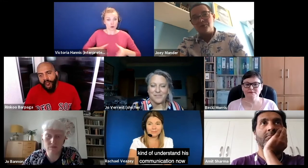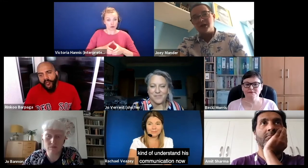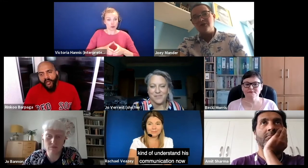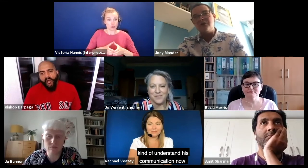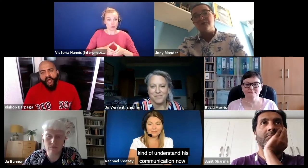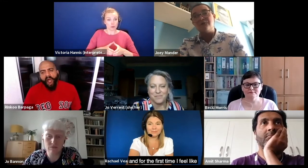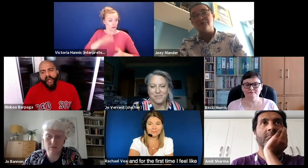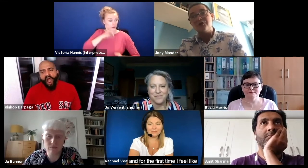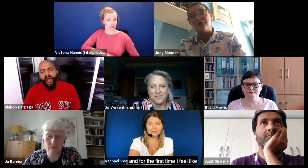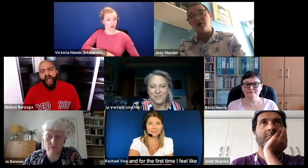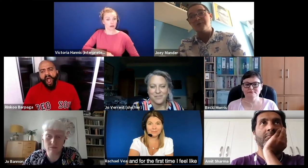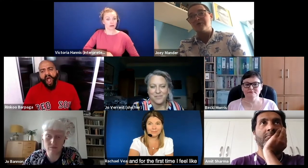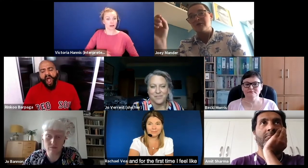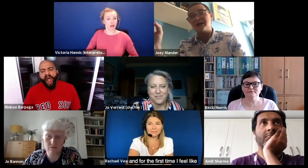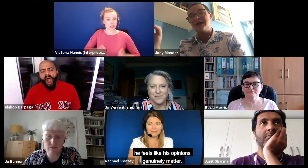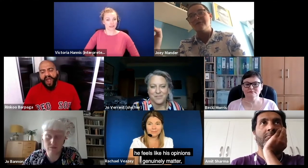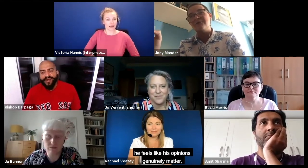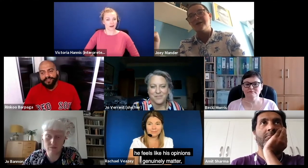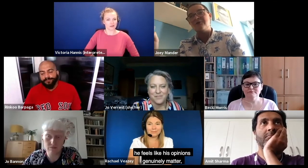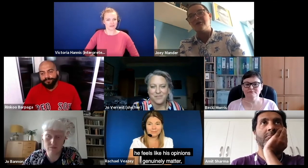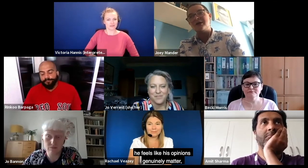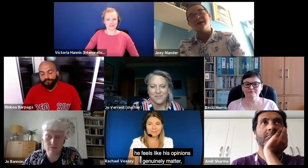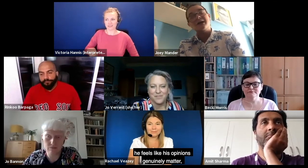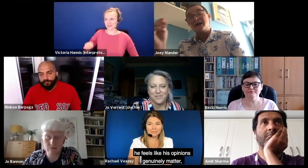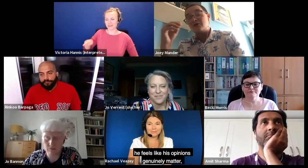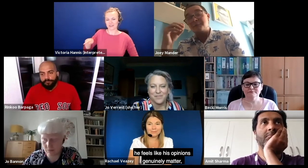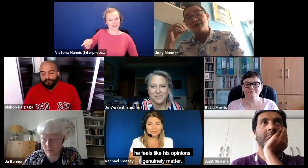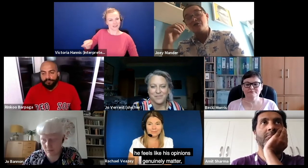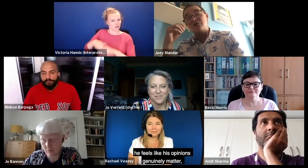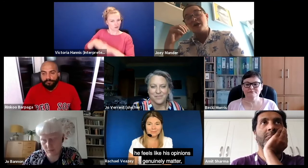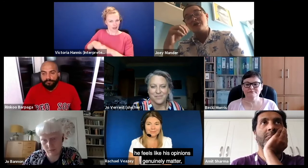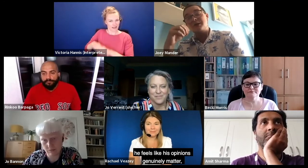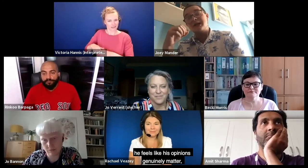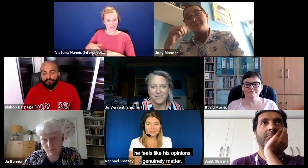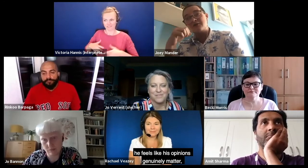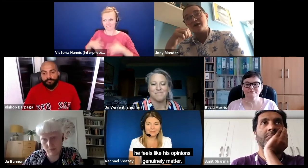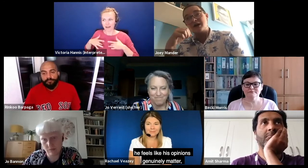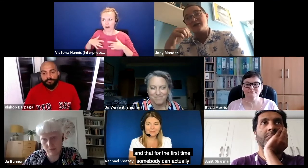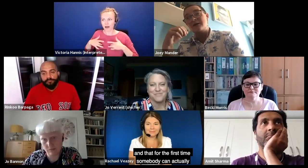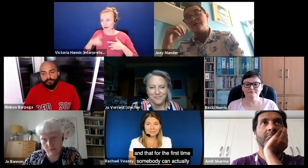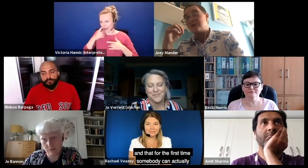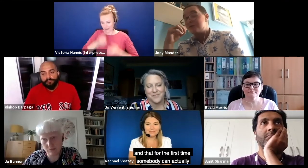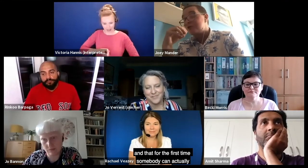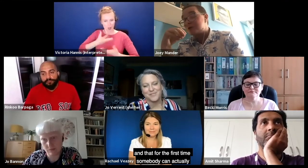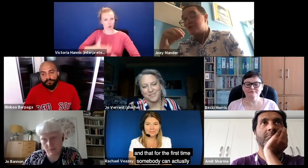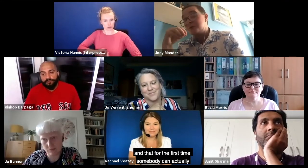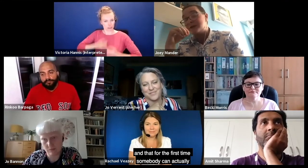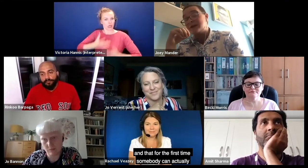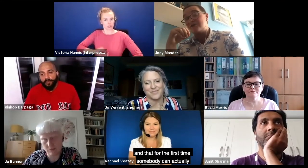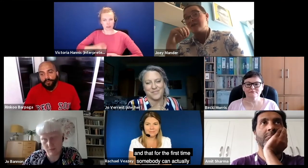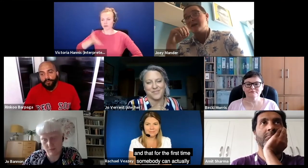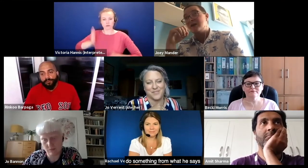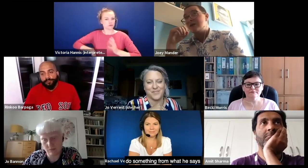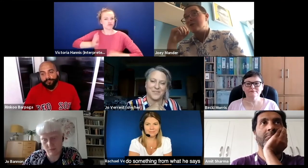his communication now. And for the first time, I feel like he feels like his opinions genuinely matter, and that for the first time, somebody